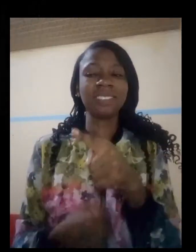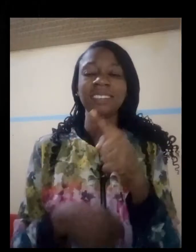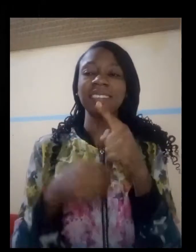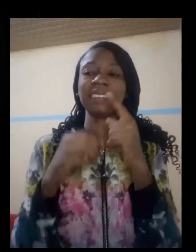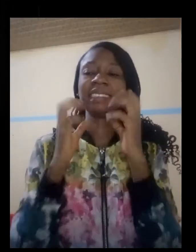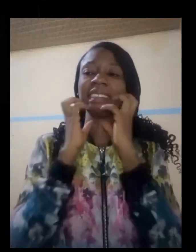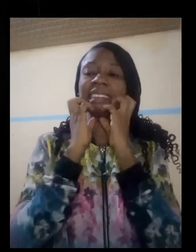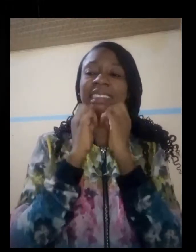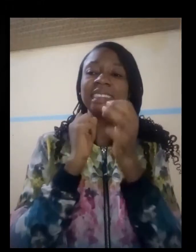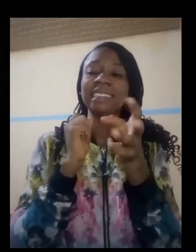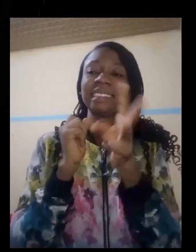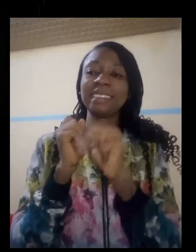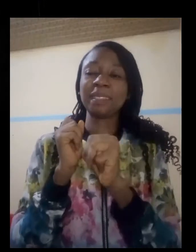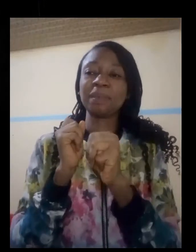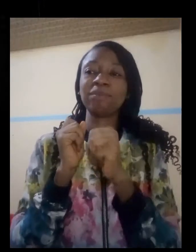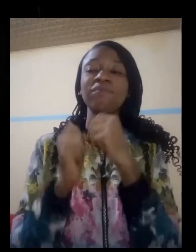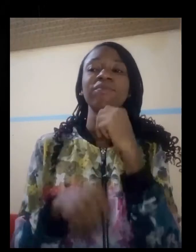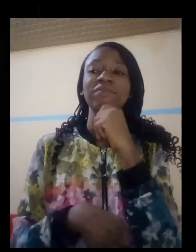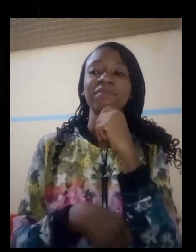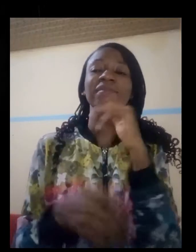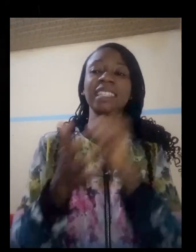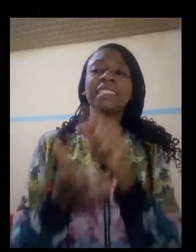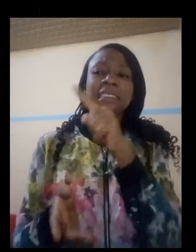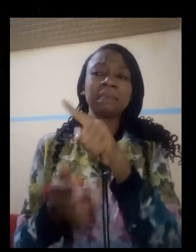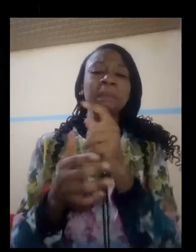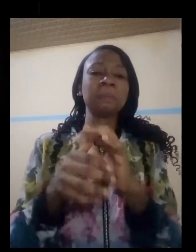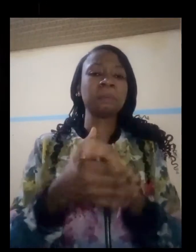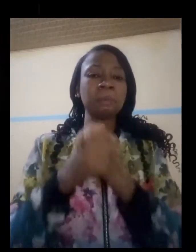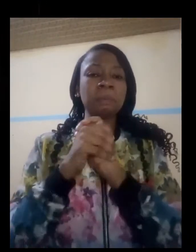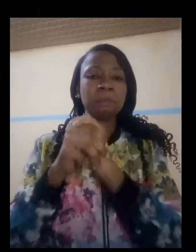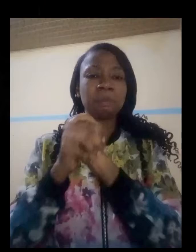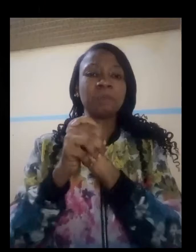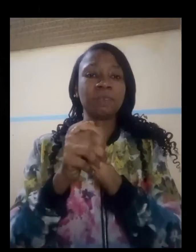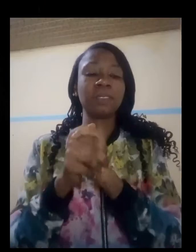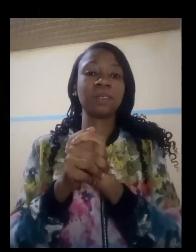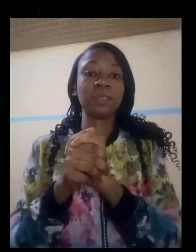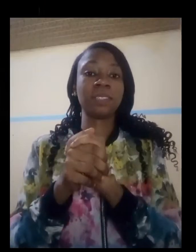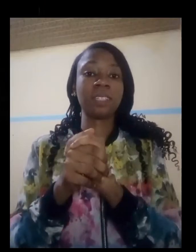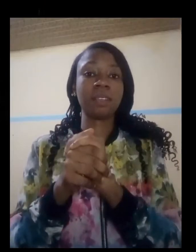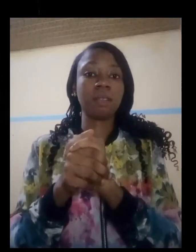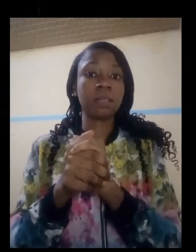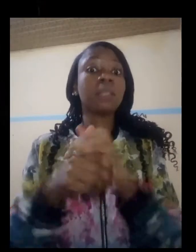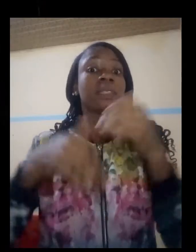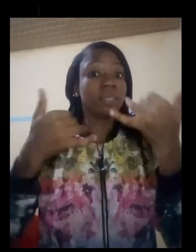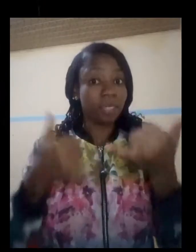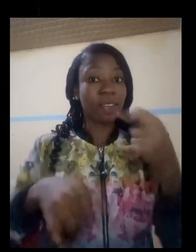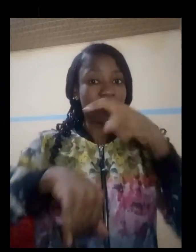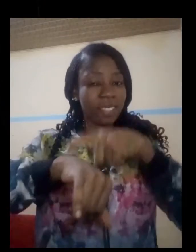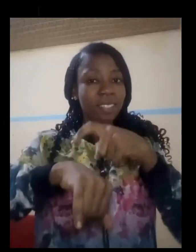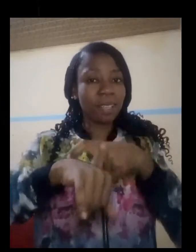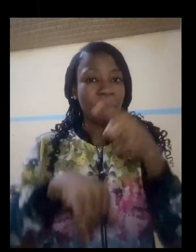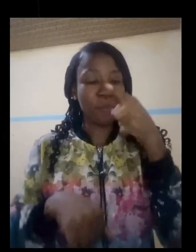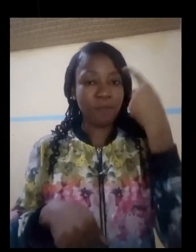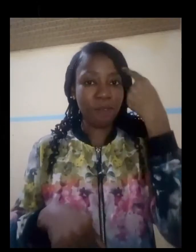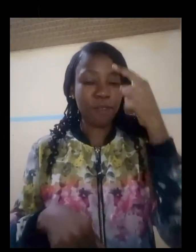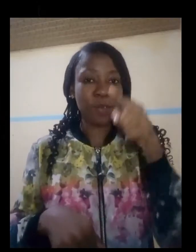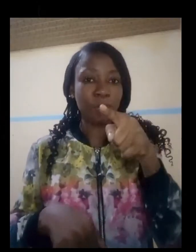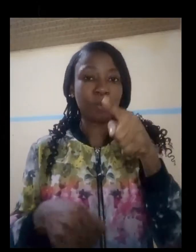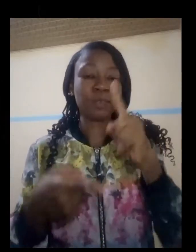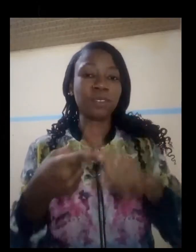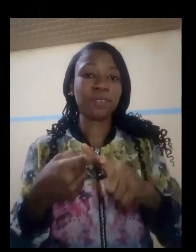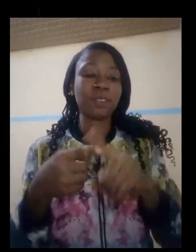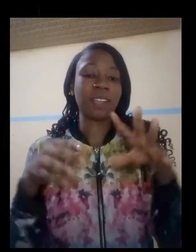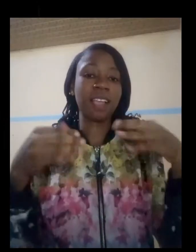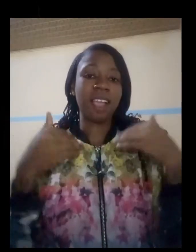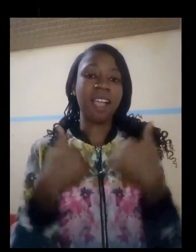in their career or profession. It is time for you to get certified. You cannot be